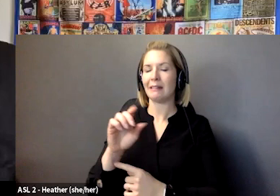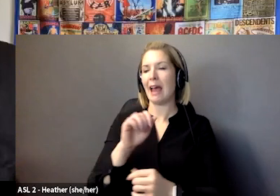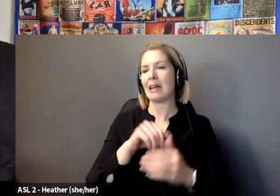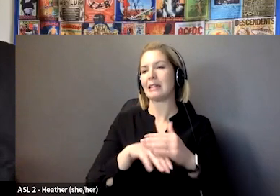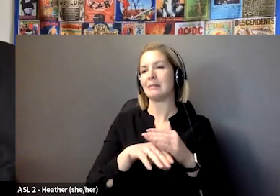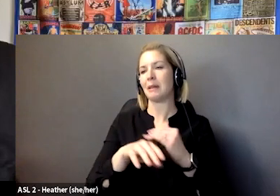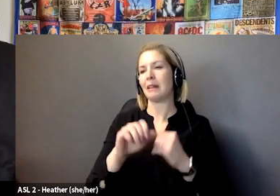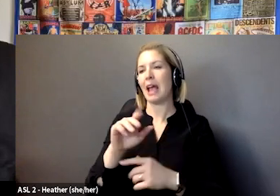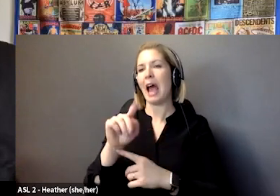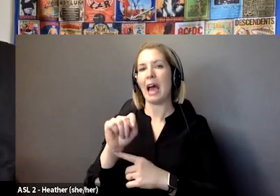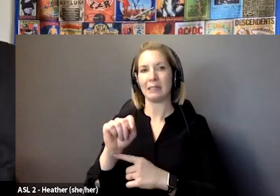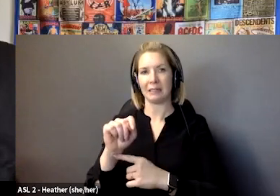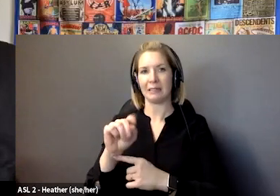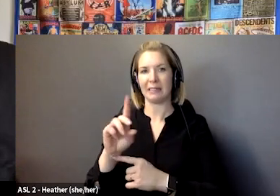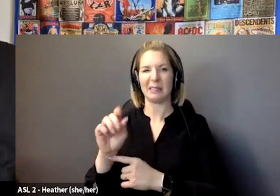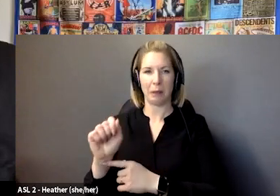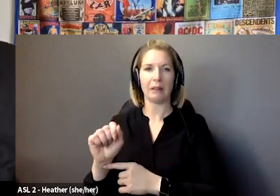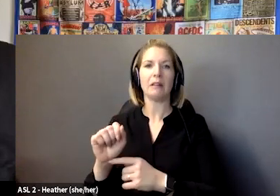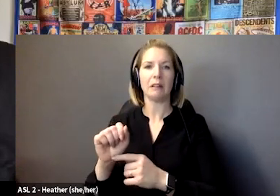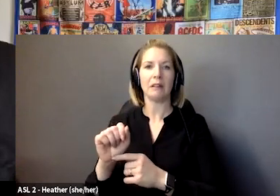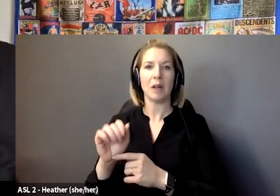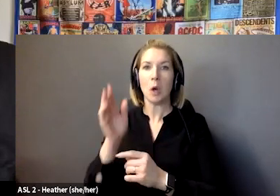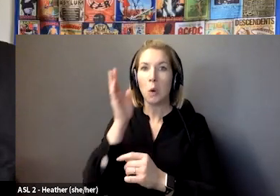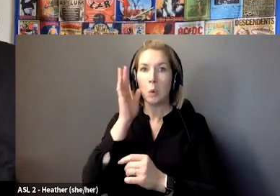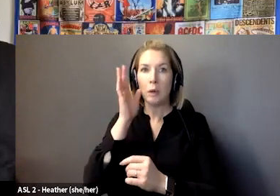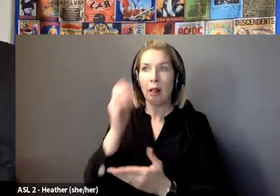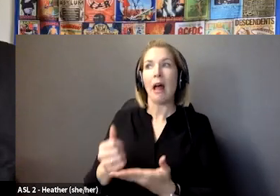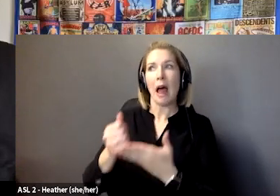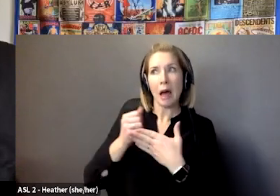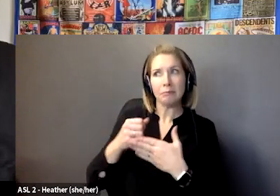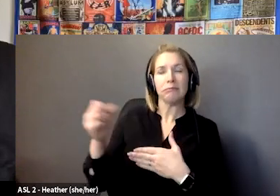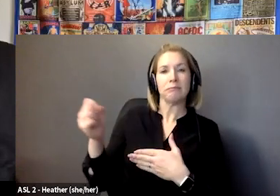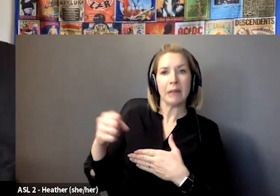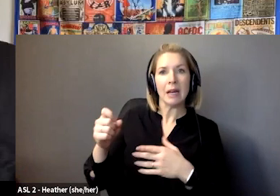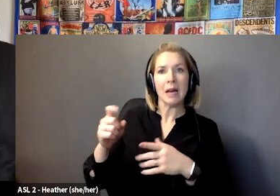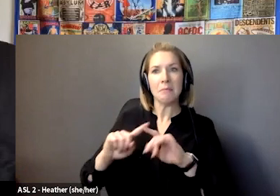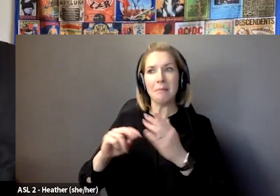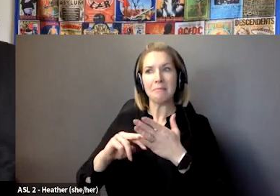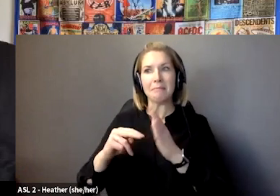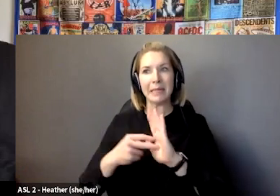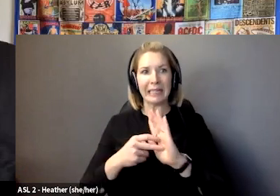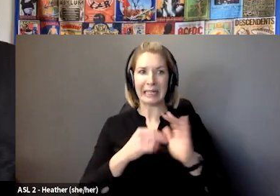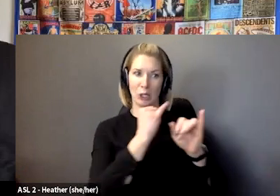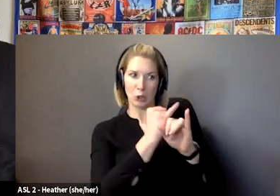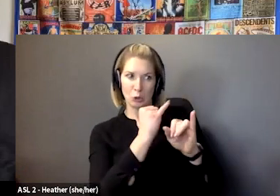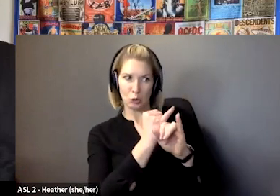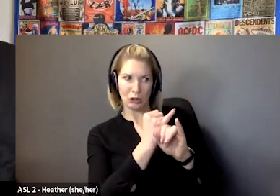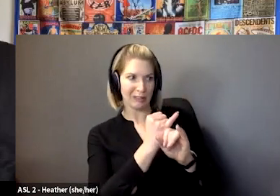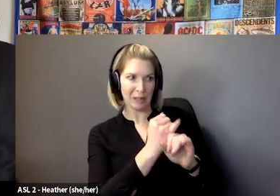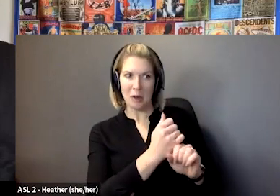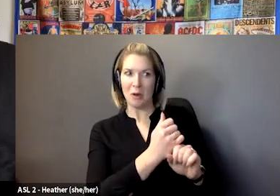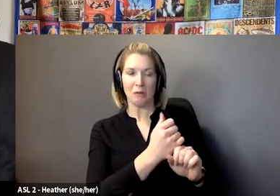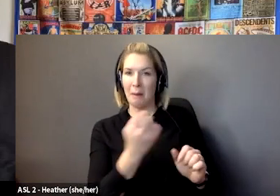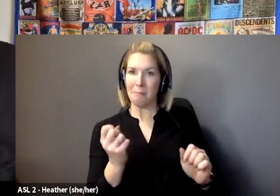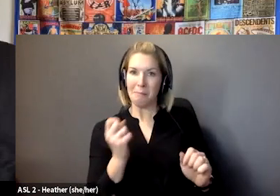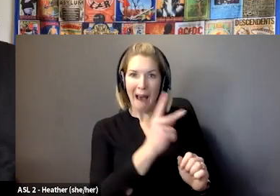additions, but it won't enable us to avoid or quit institutions and to be